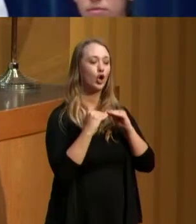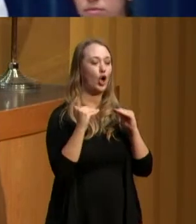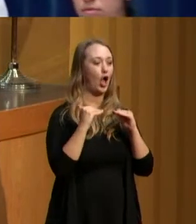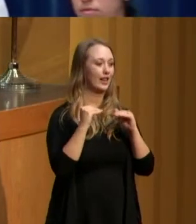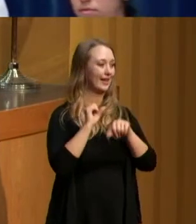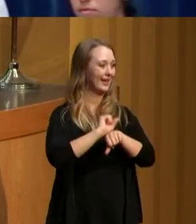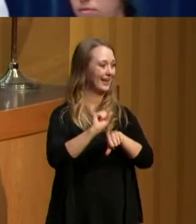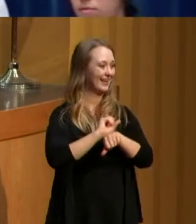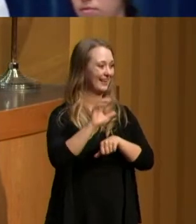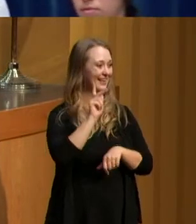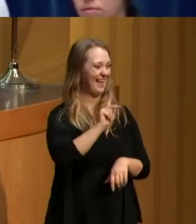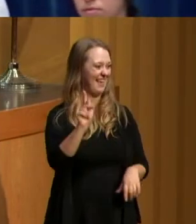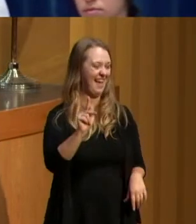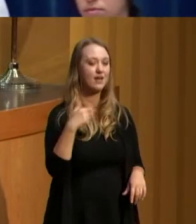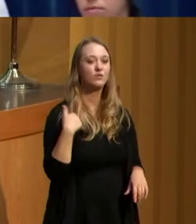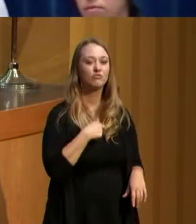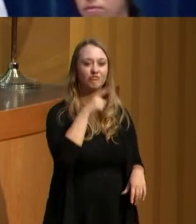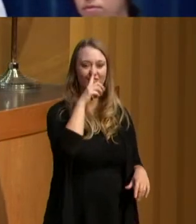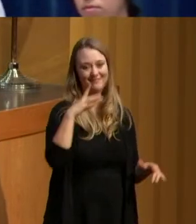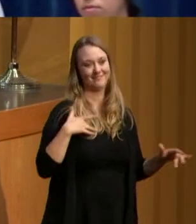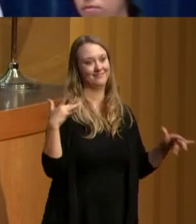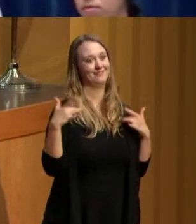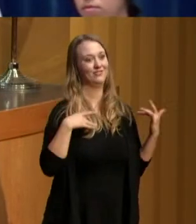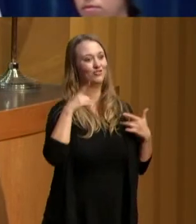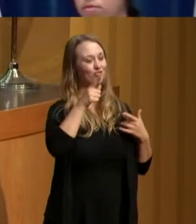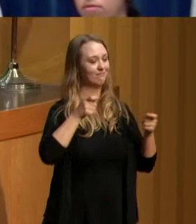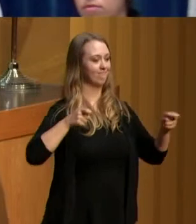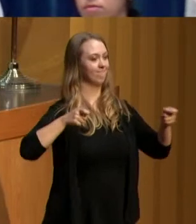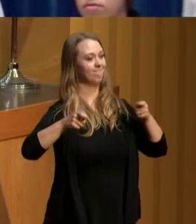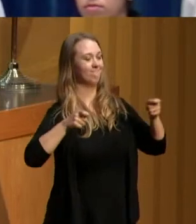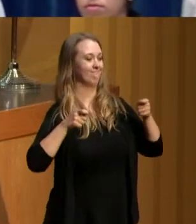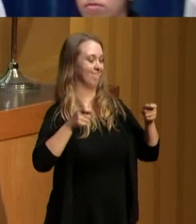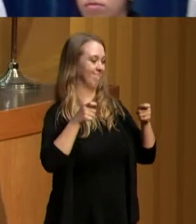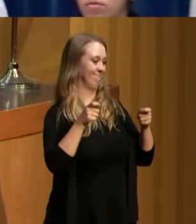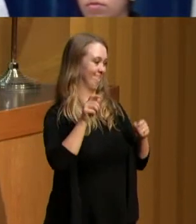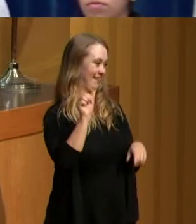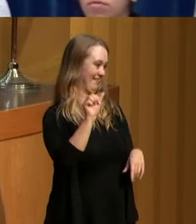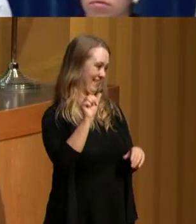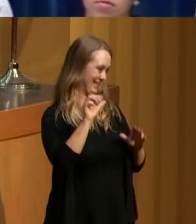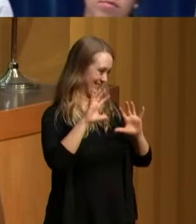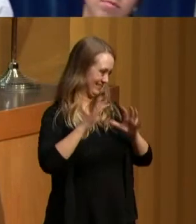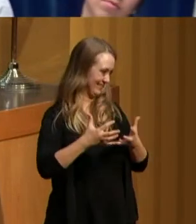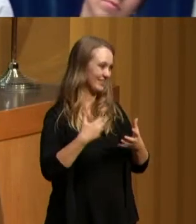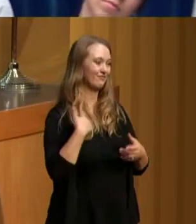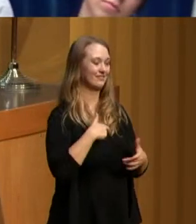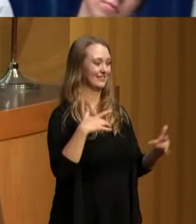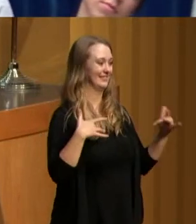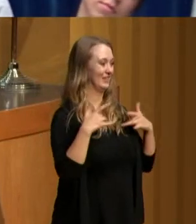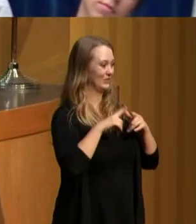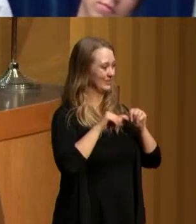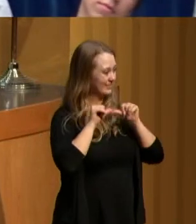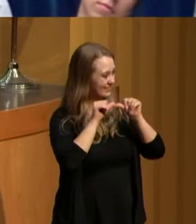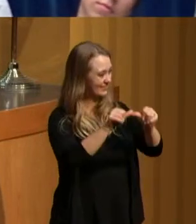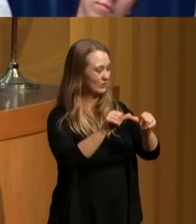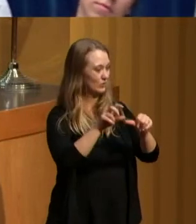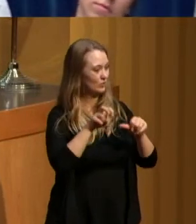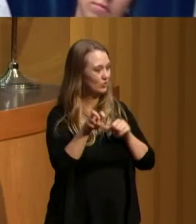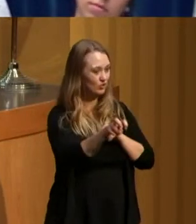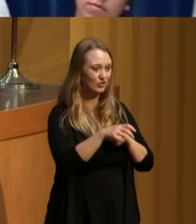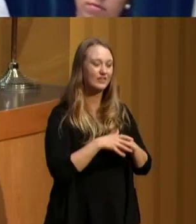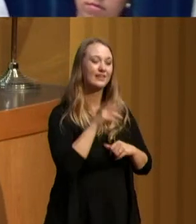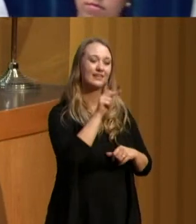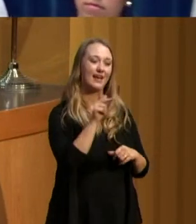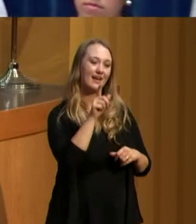KK, we're excited to have you at the helm of PC Athletics and excited to continue the journey forward with you. KK is